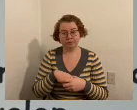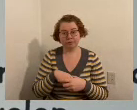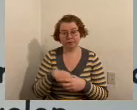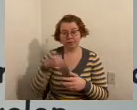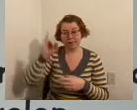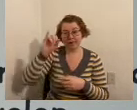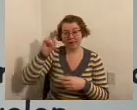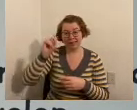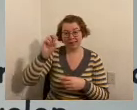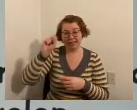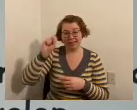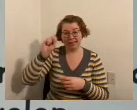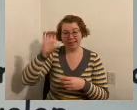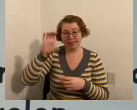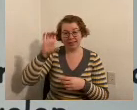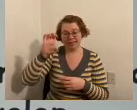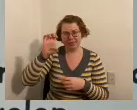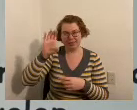Insects